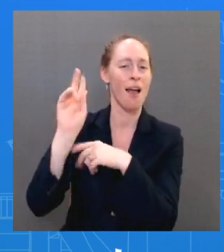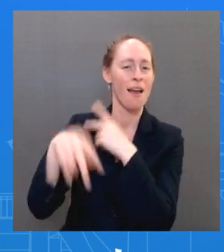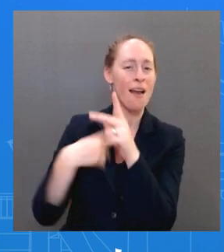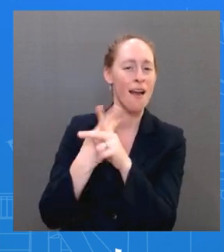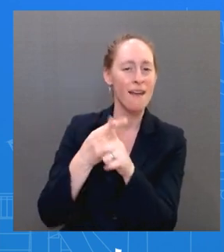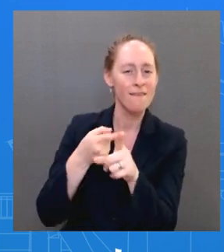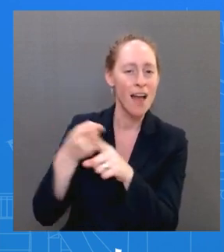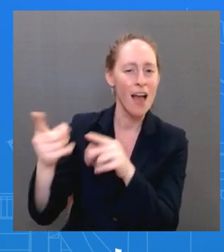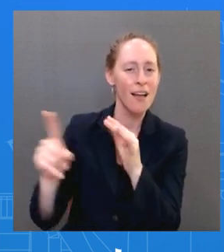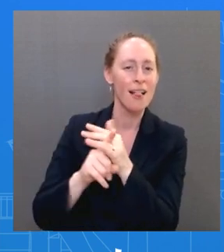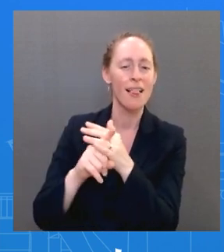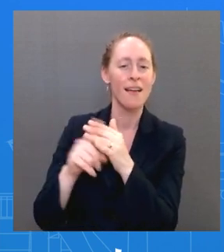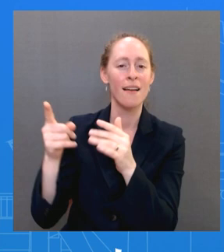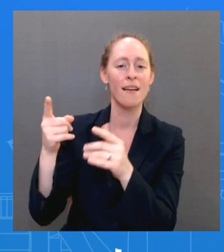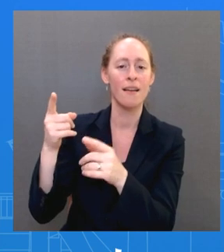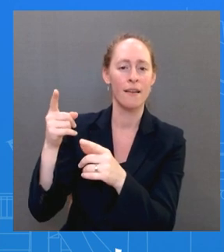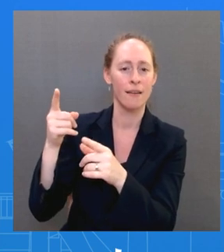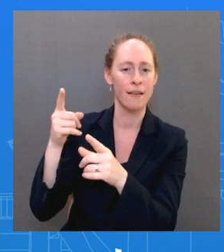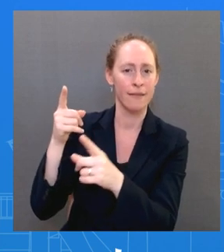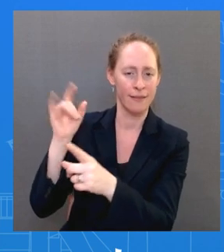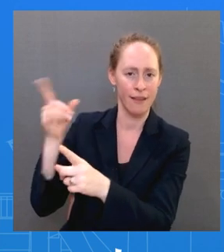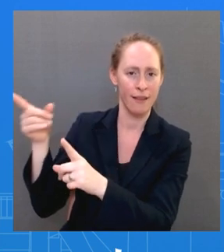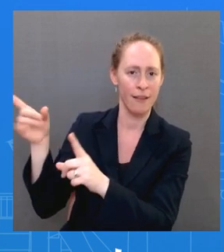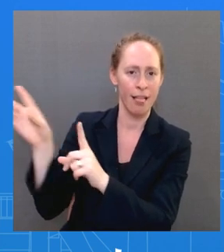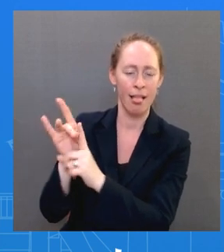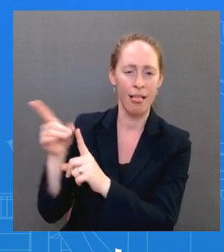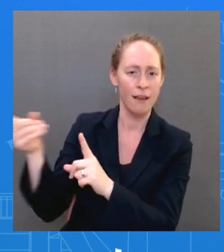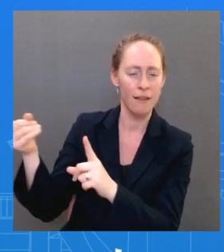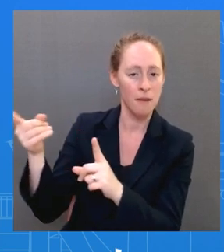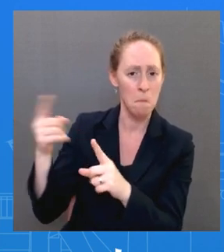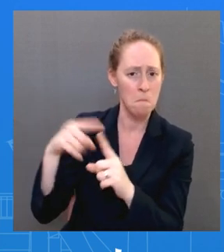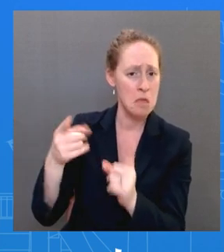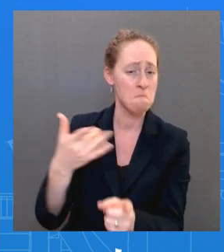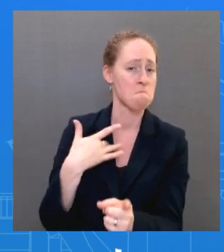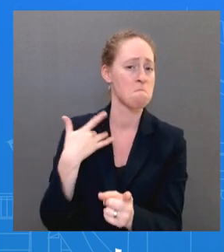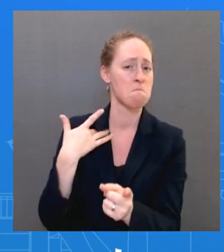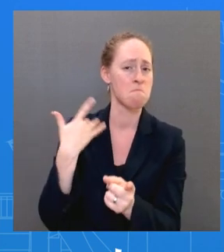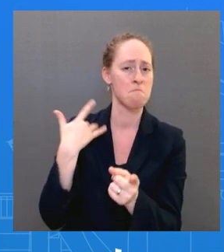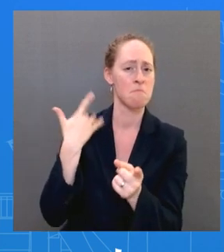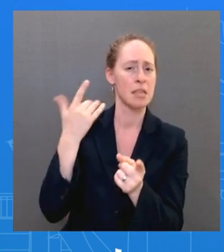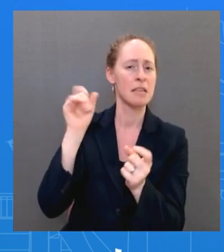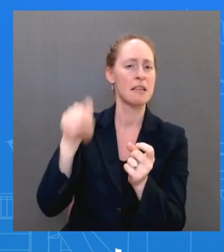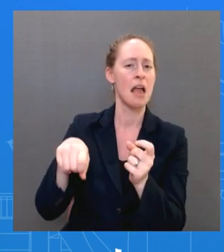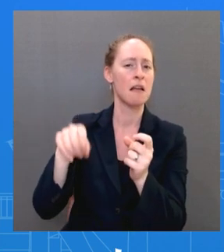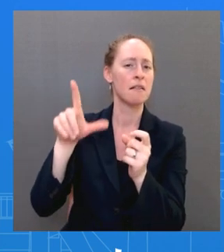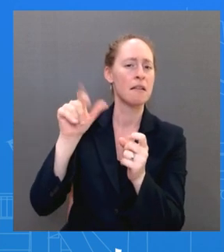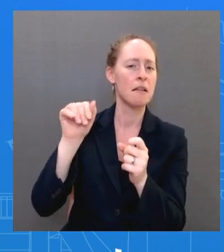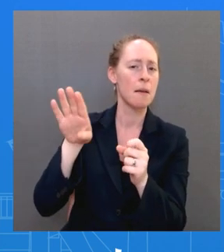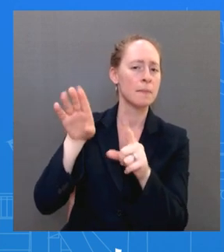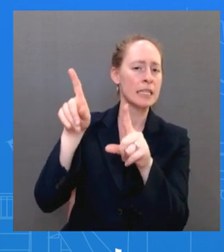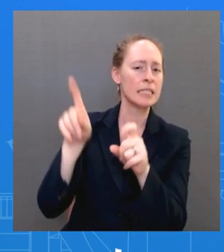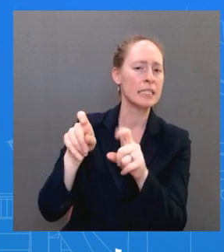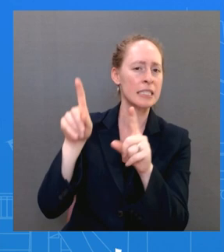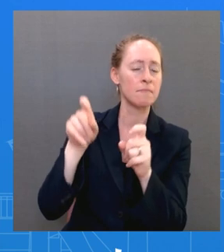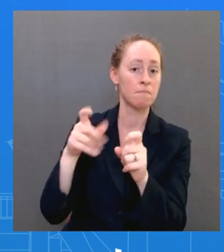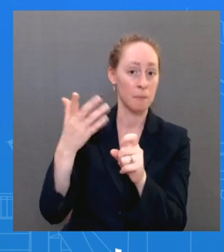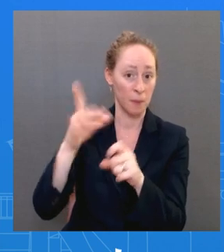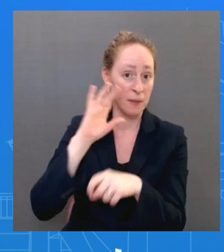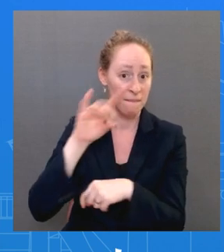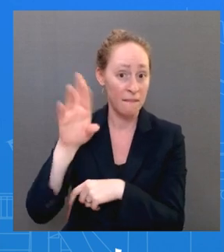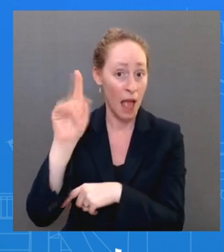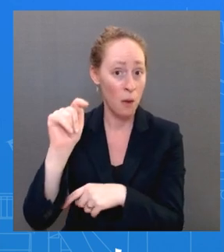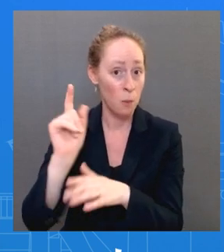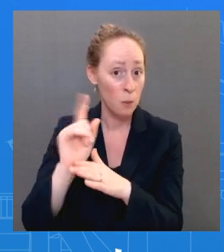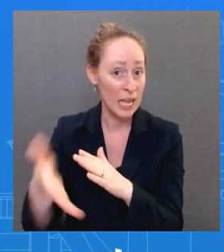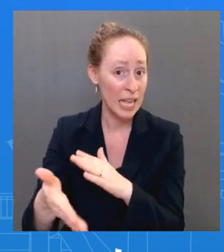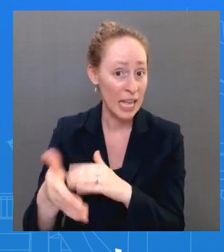a hypothetical, but over the weekend we may learn some more details, may not see you. BA5, which is the most dominant subvariant right now, is that one